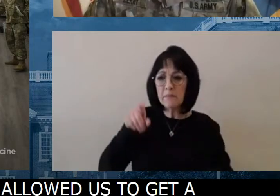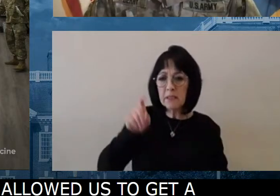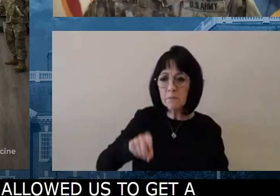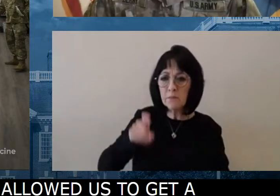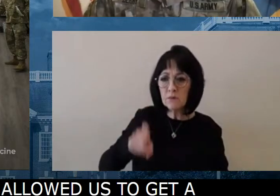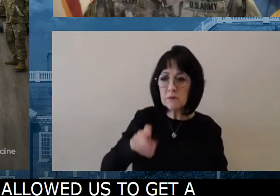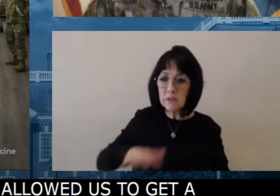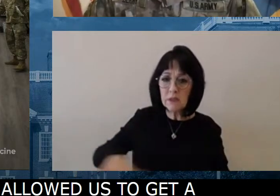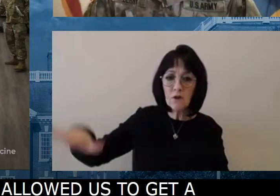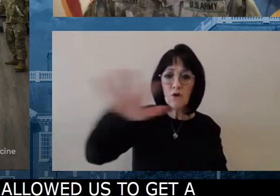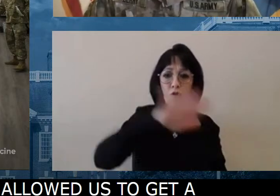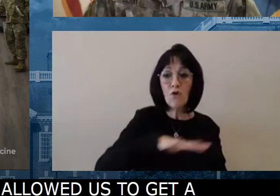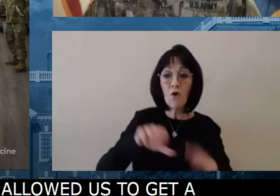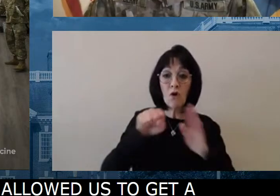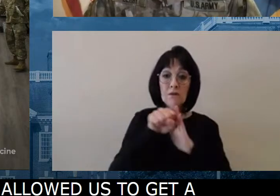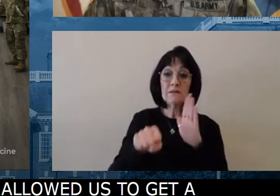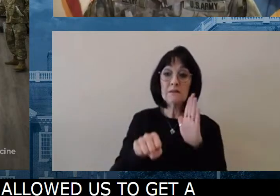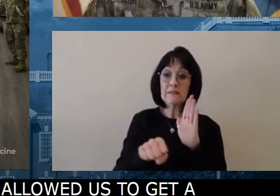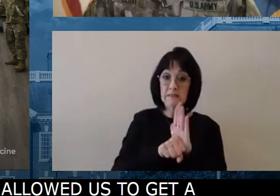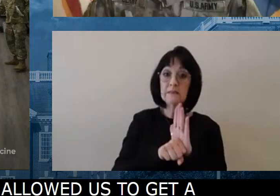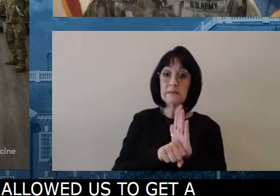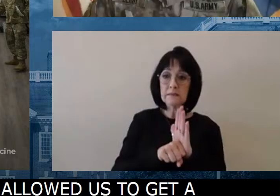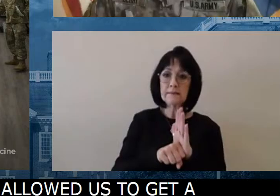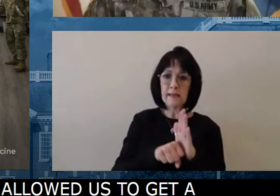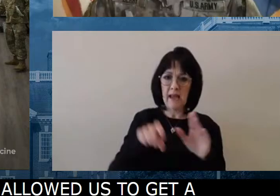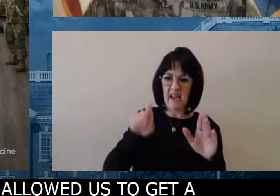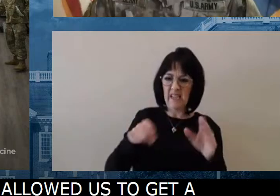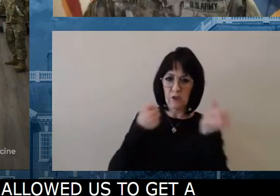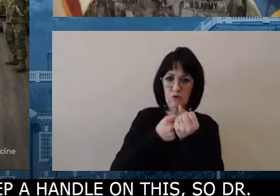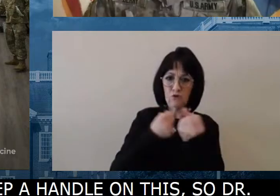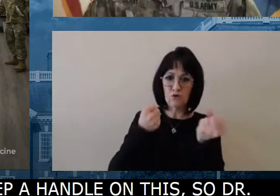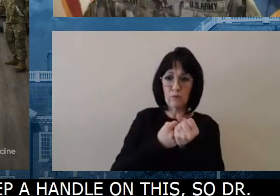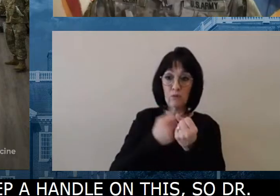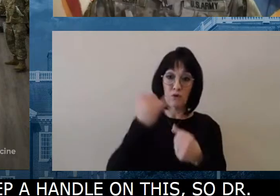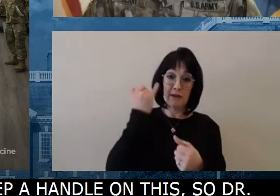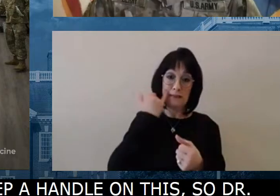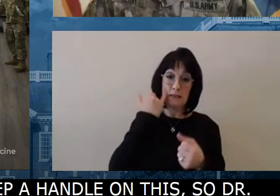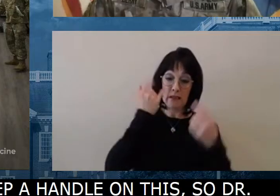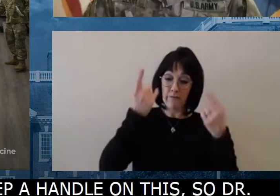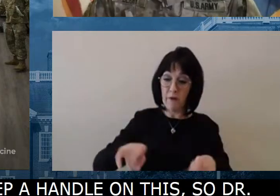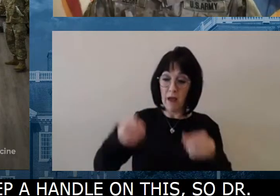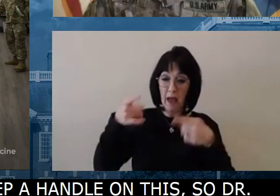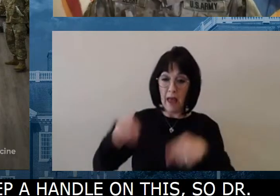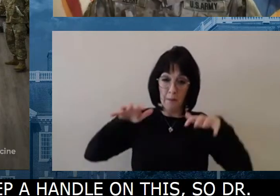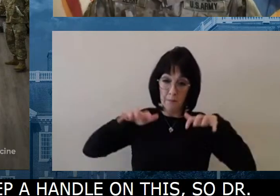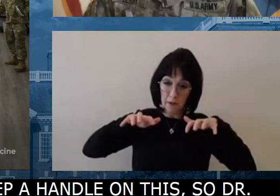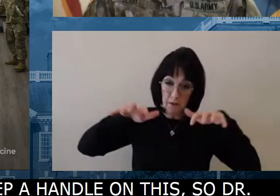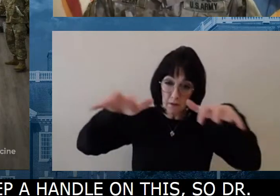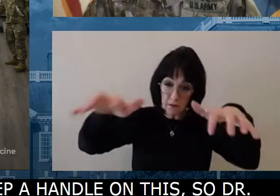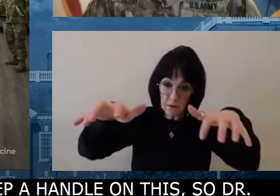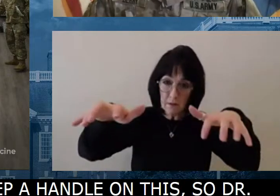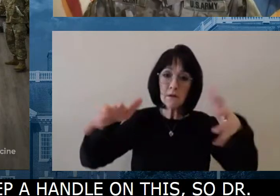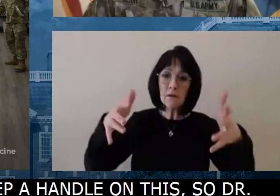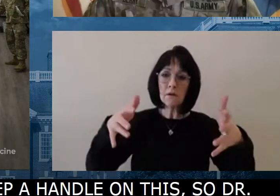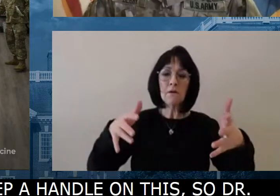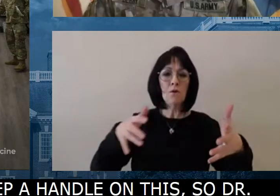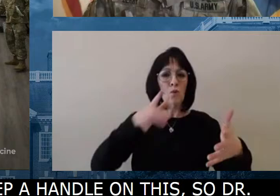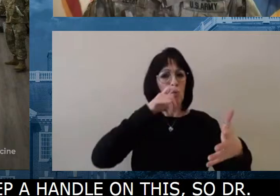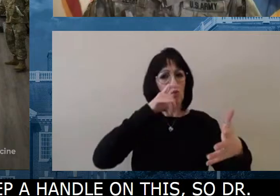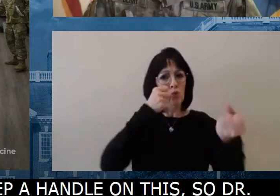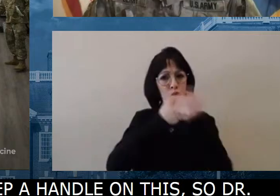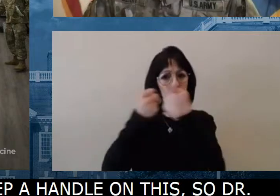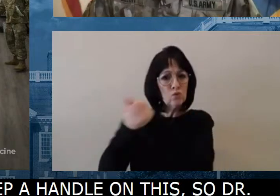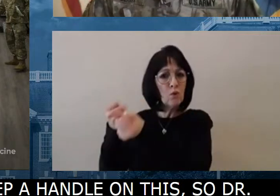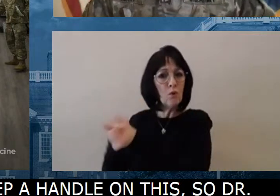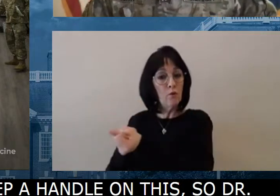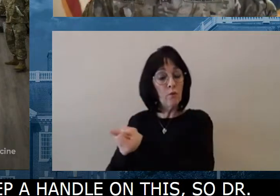state. It's certainly been a busy year for us. Our soldiers and airmen are motivated, they're excited,